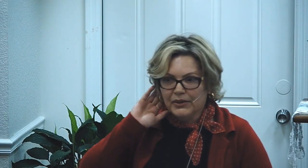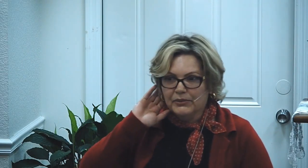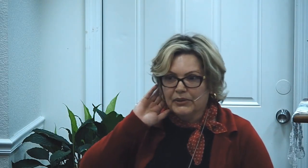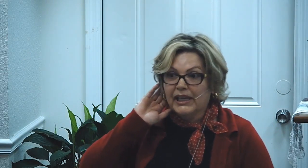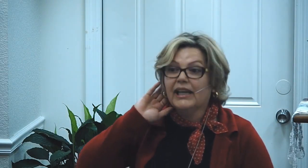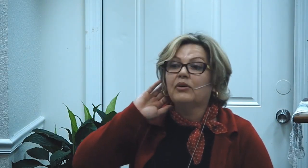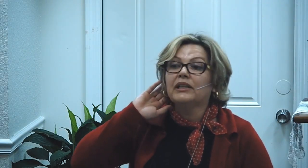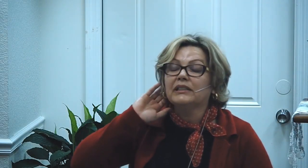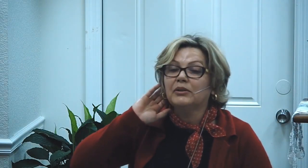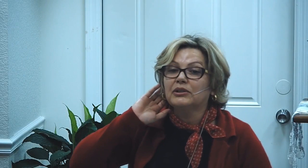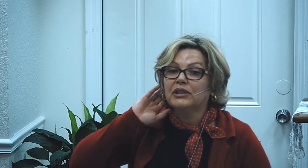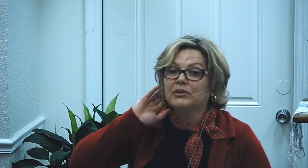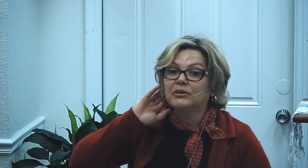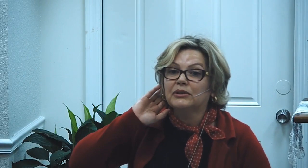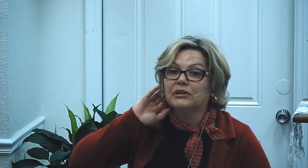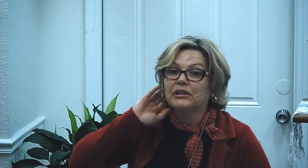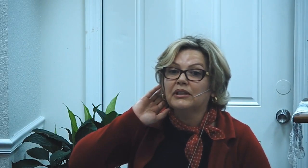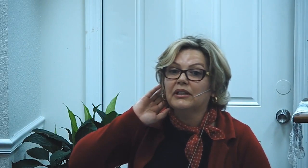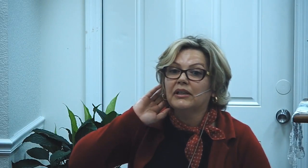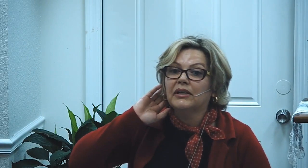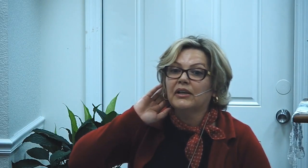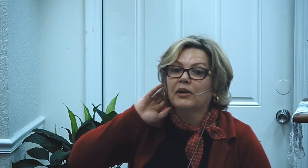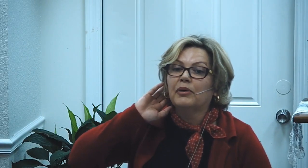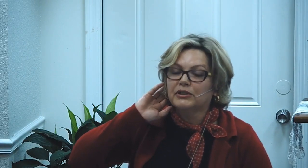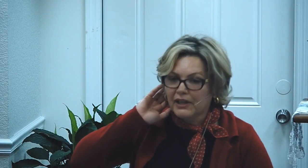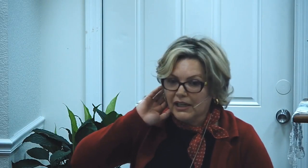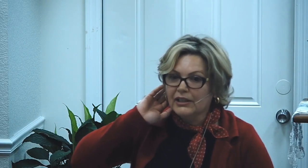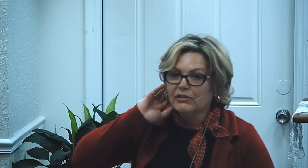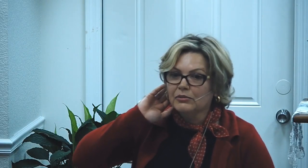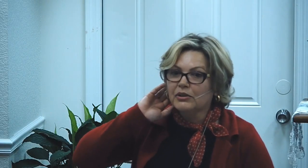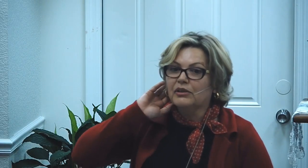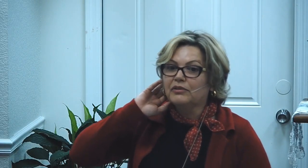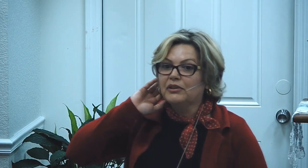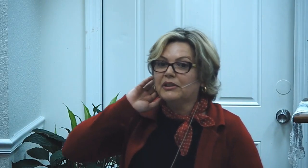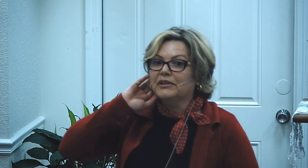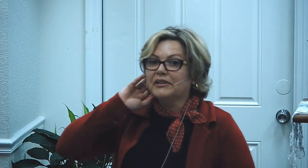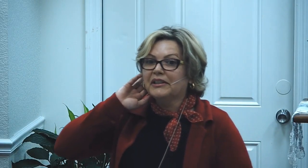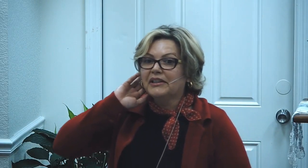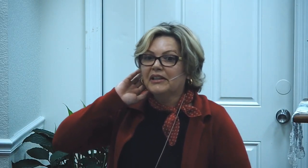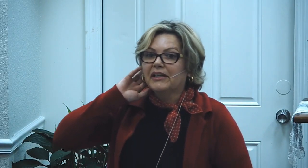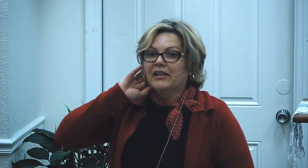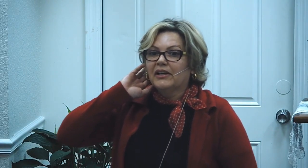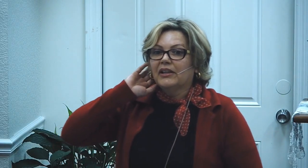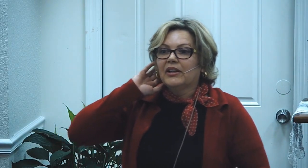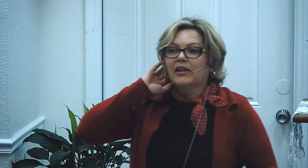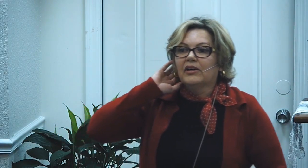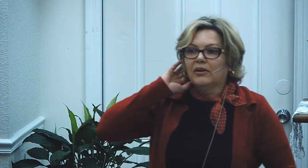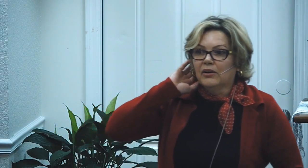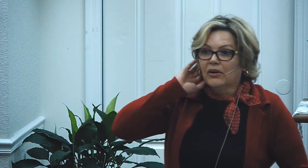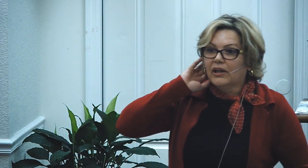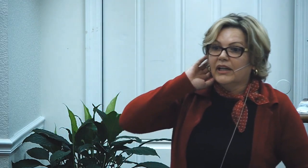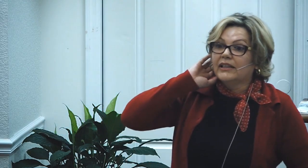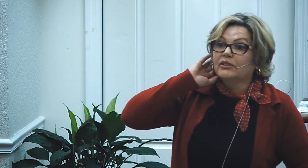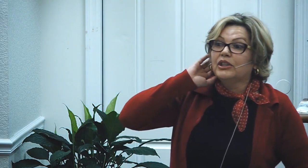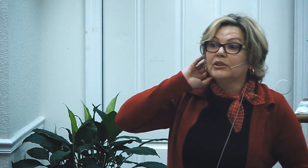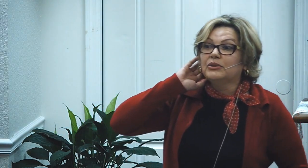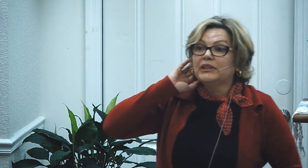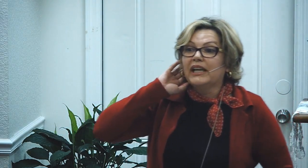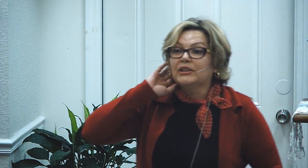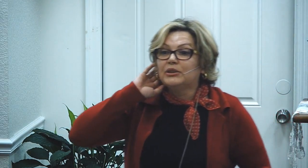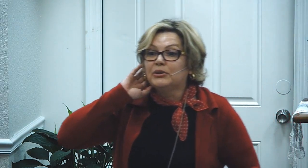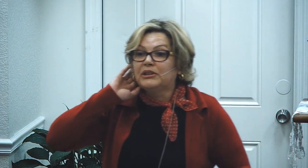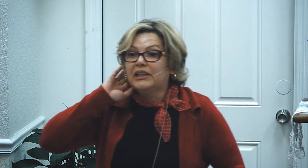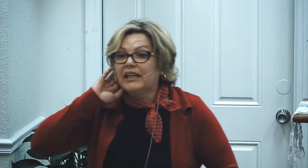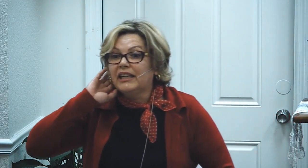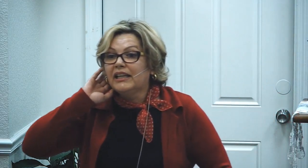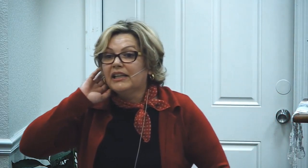What? No. What happened to Jesus? You can answer, Nicholas, on the microphone. He